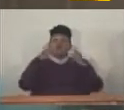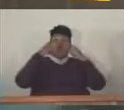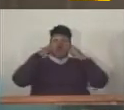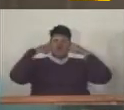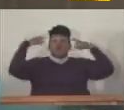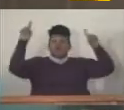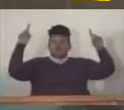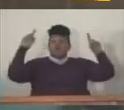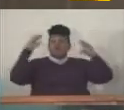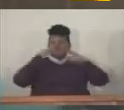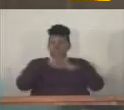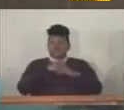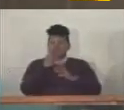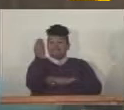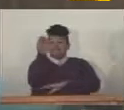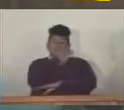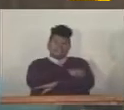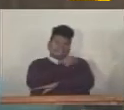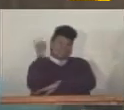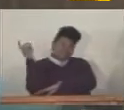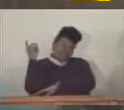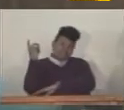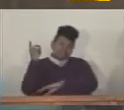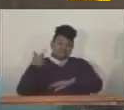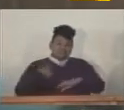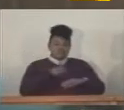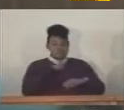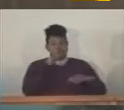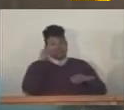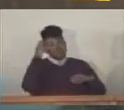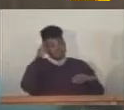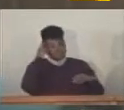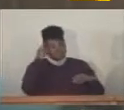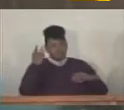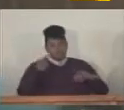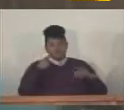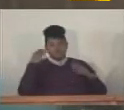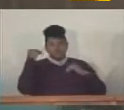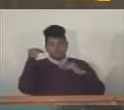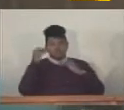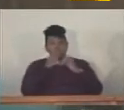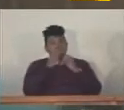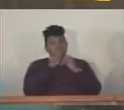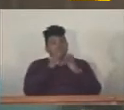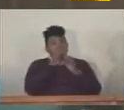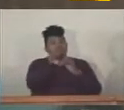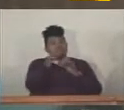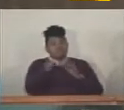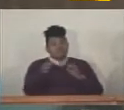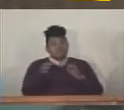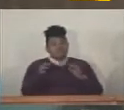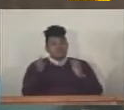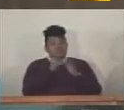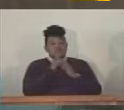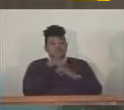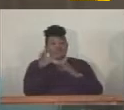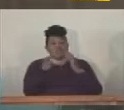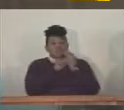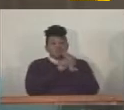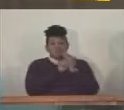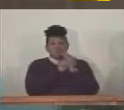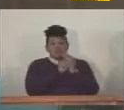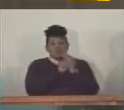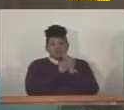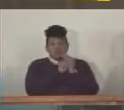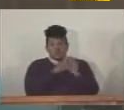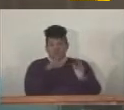accomplished in the 14 days, and so it is reasonable to expect that even with extraordinary